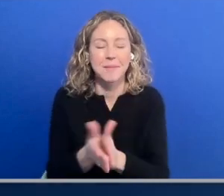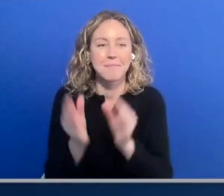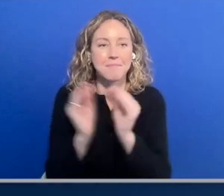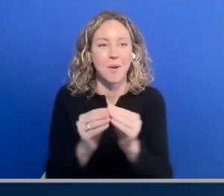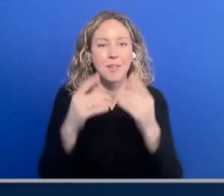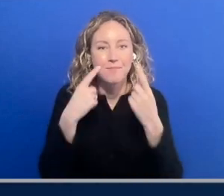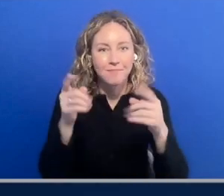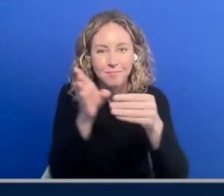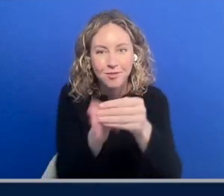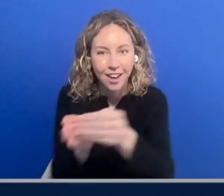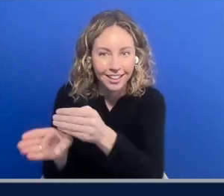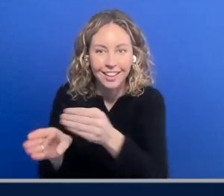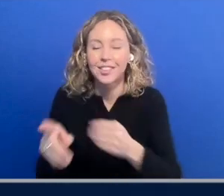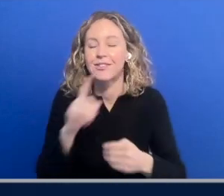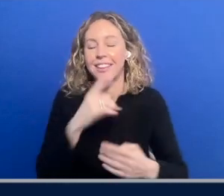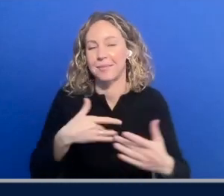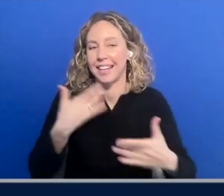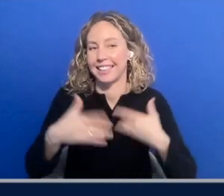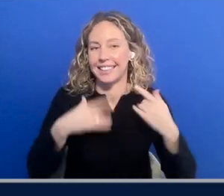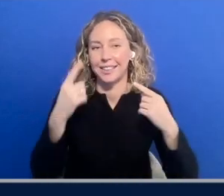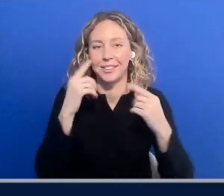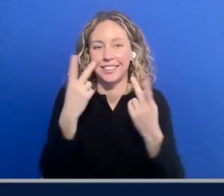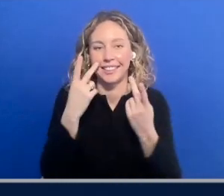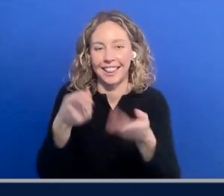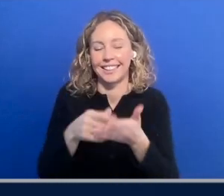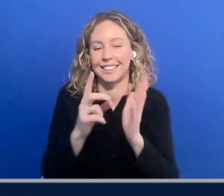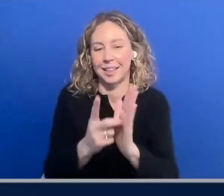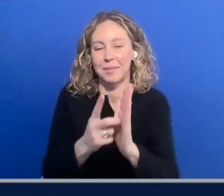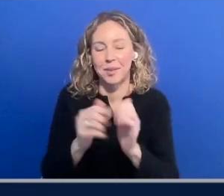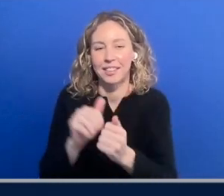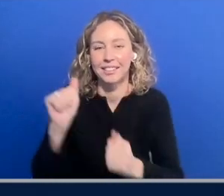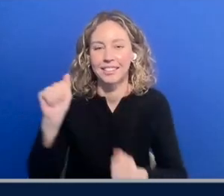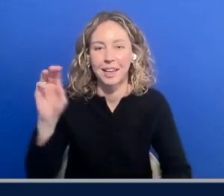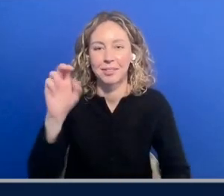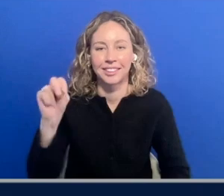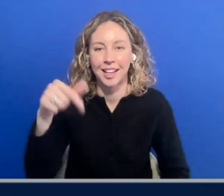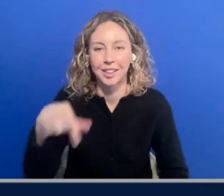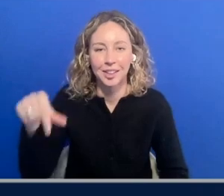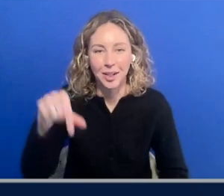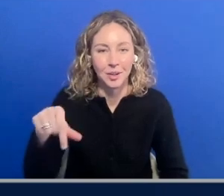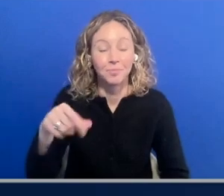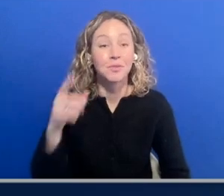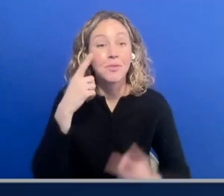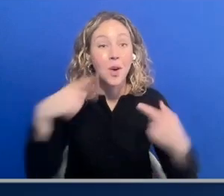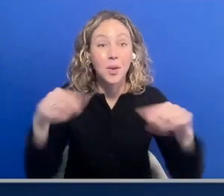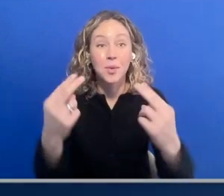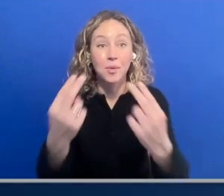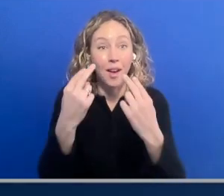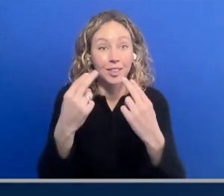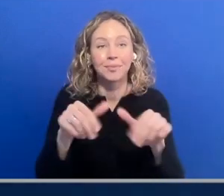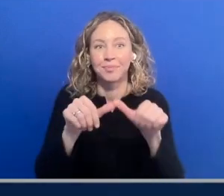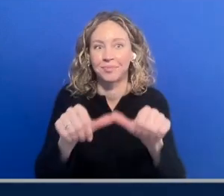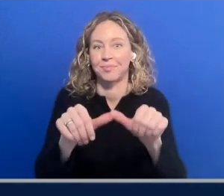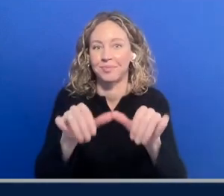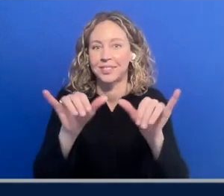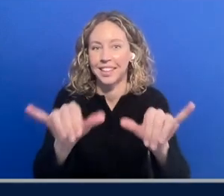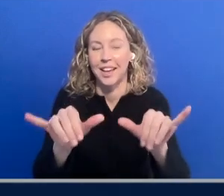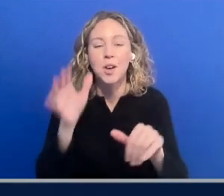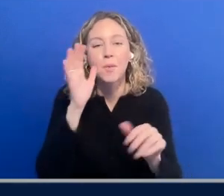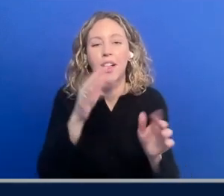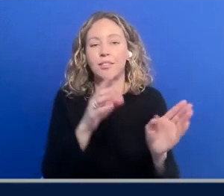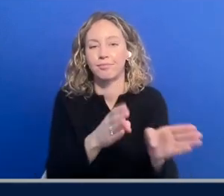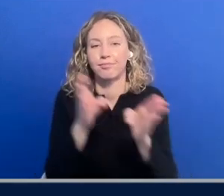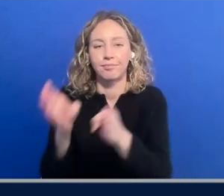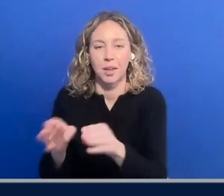It's been really exciting to see. Thank you both so Thank you. much. Thank you And for having everyone us. who's watching us, stick around. We're going to head over to monitoring Aurora